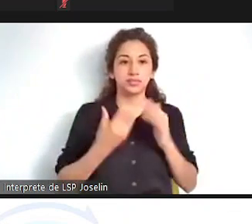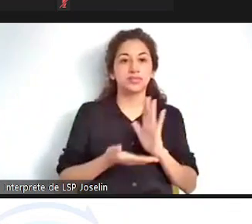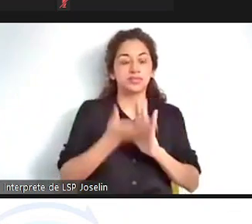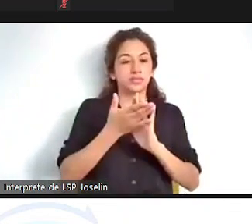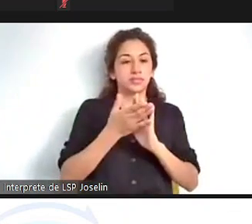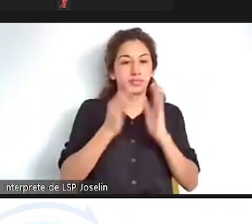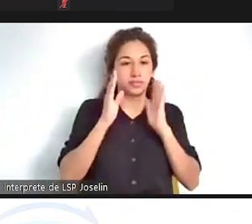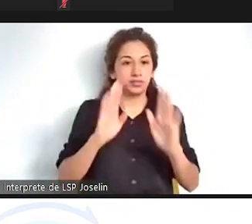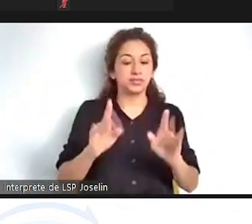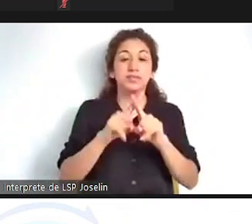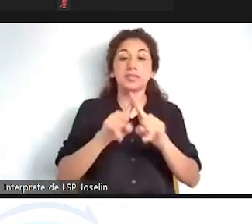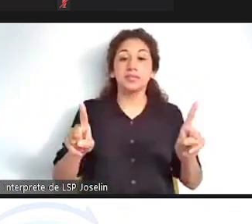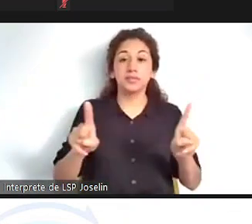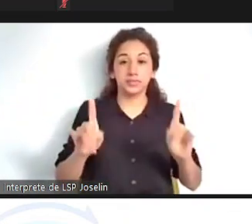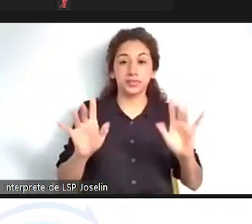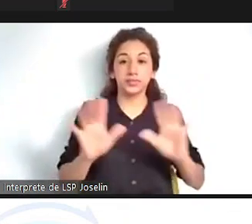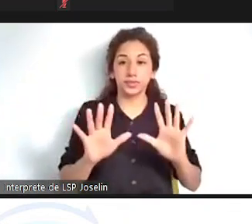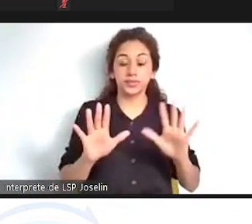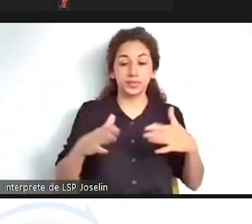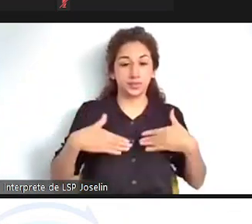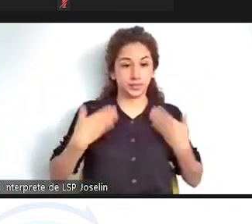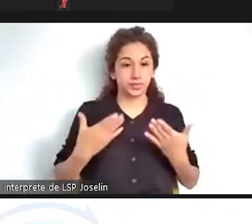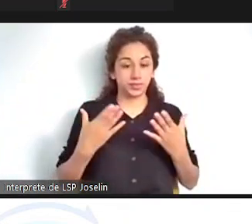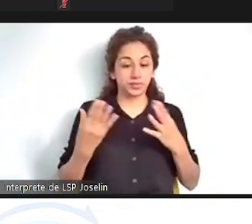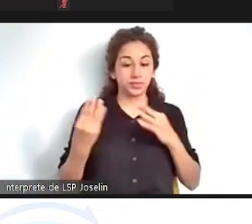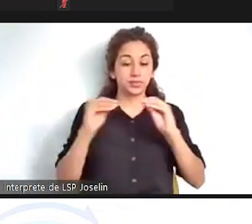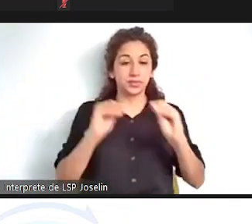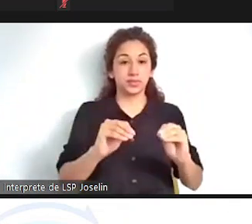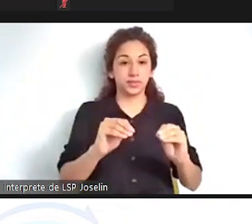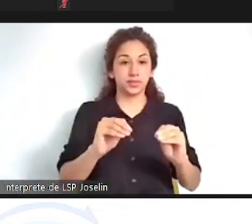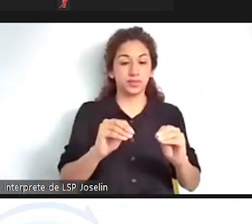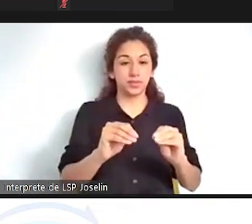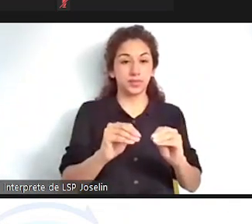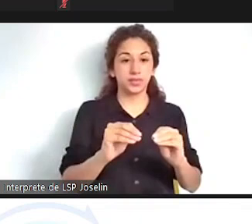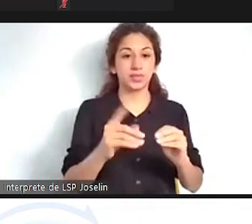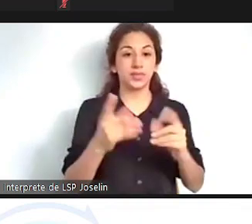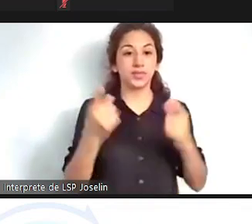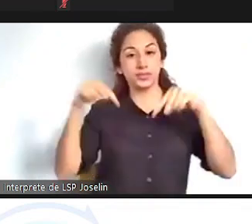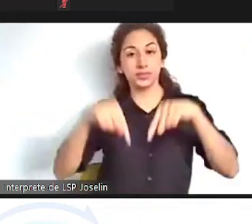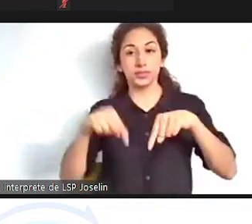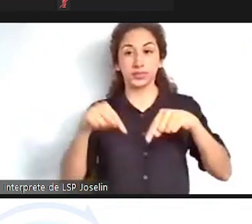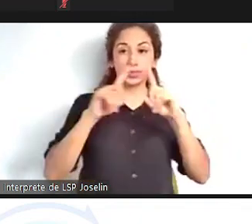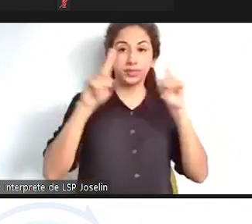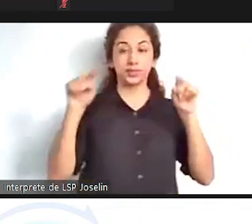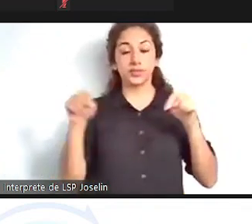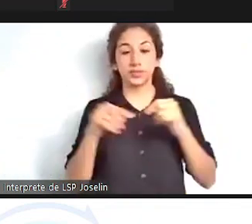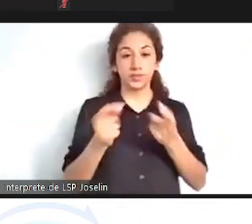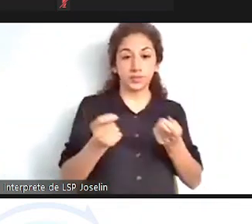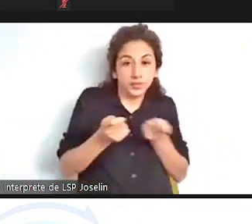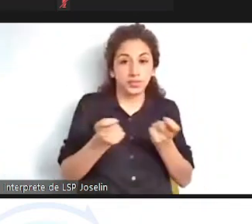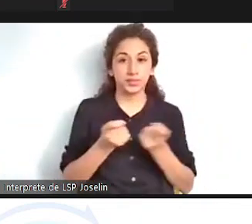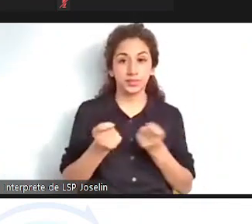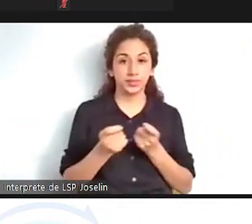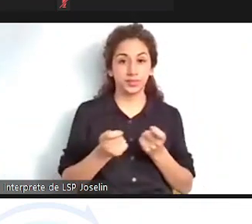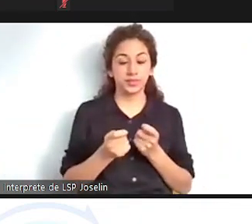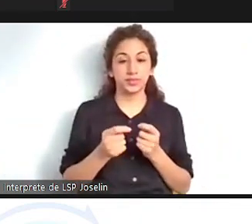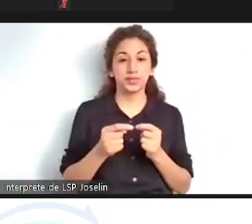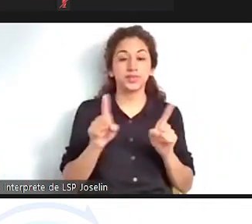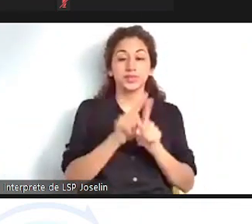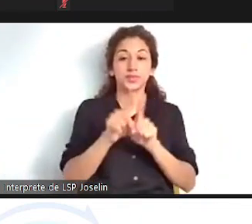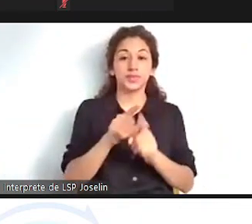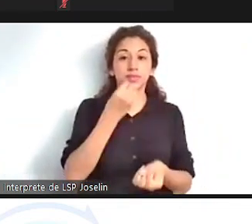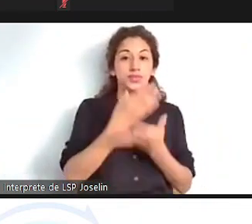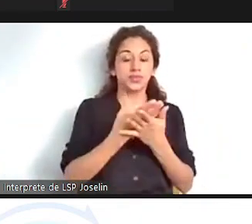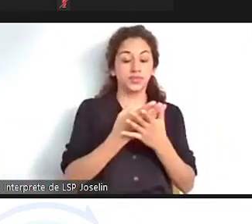have an indirect impact but they will have an impact based on this regulatory framework